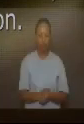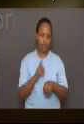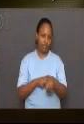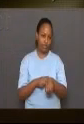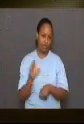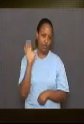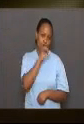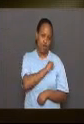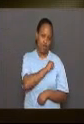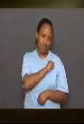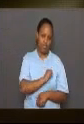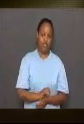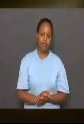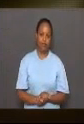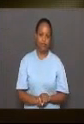Time's up.